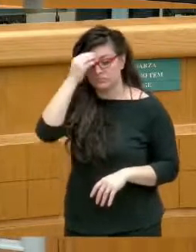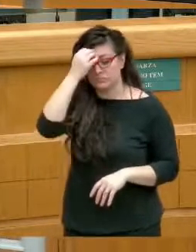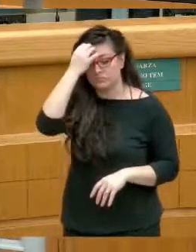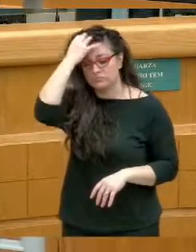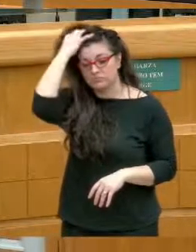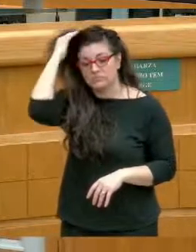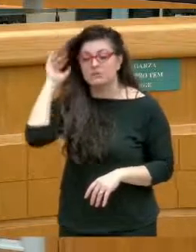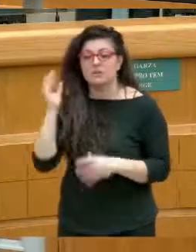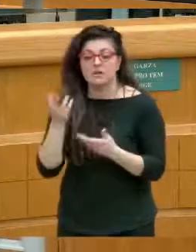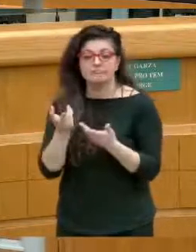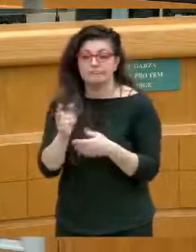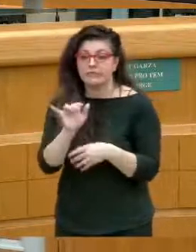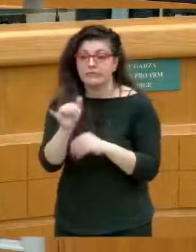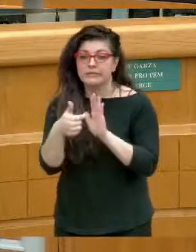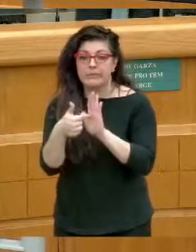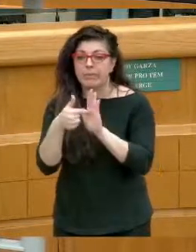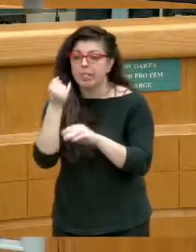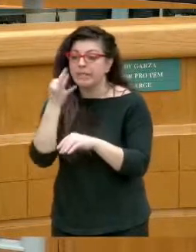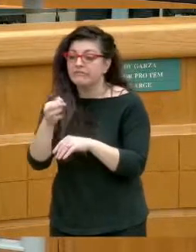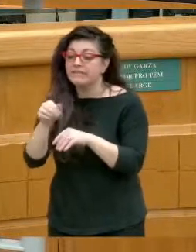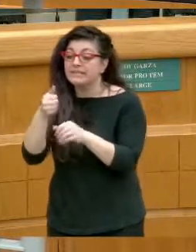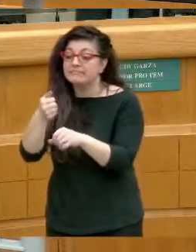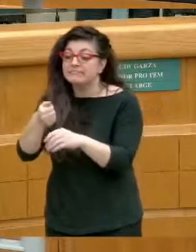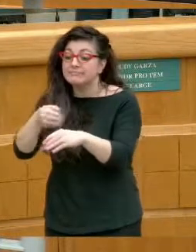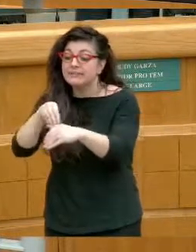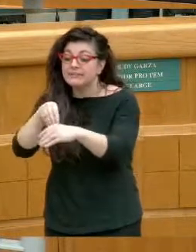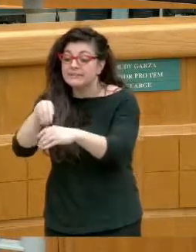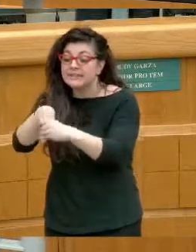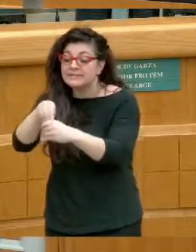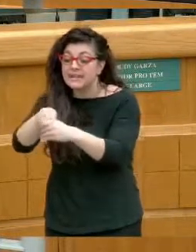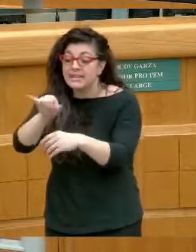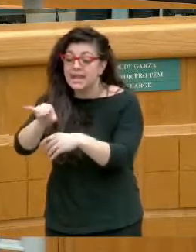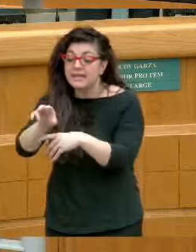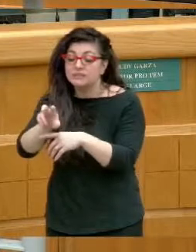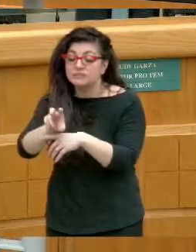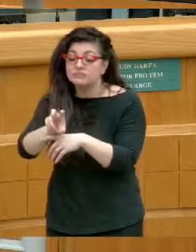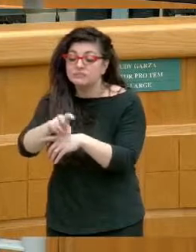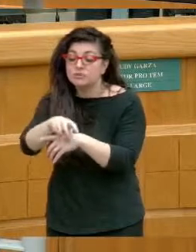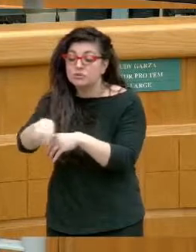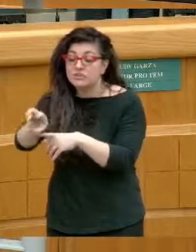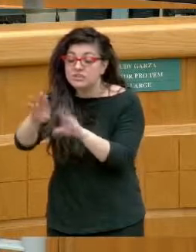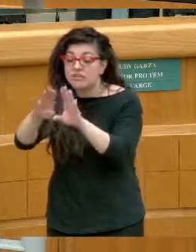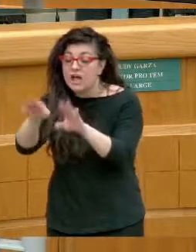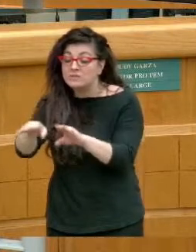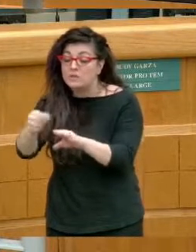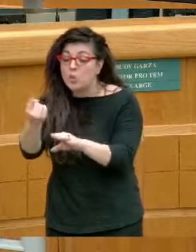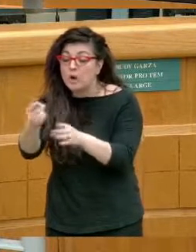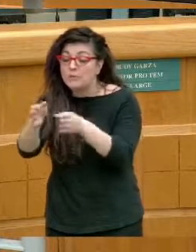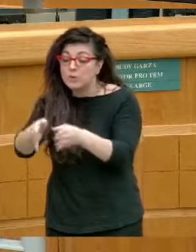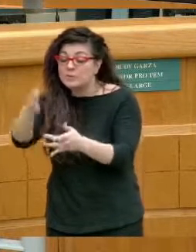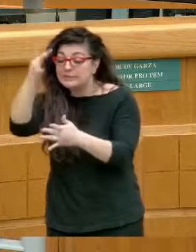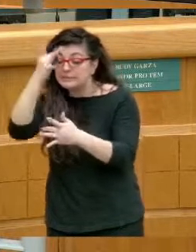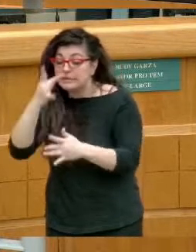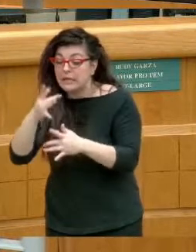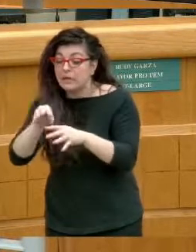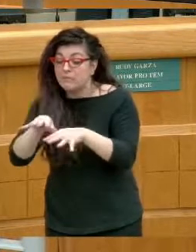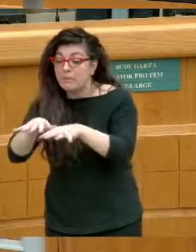housing facility or the meatpacking plant, it's lower than it was inside of there. But there's more people that are moving around that